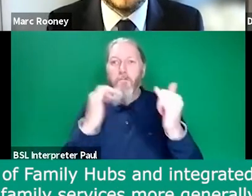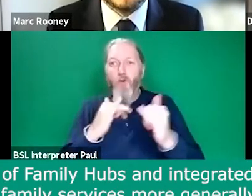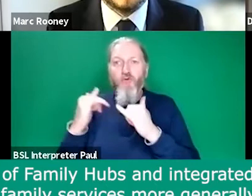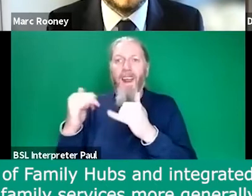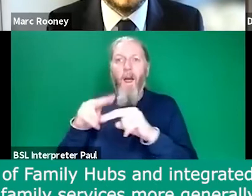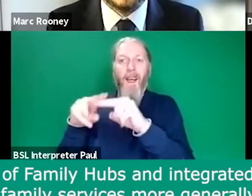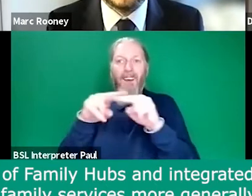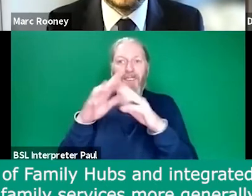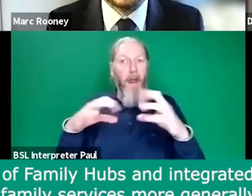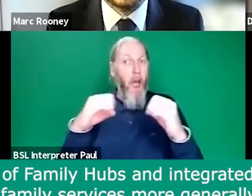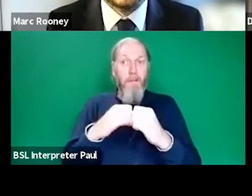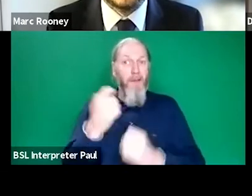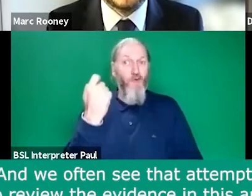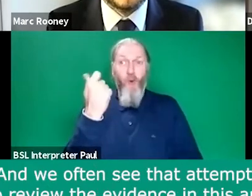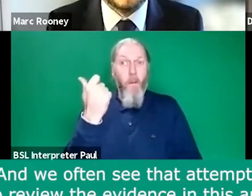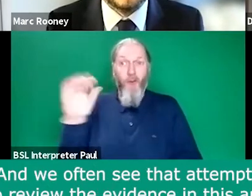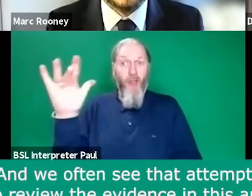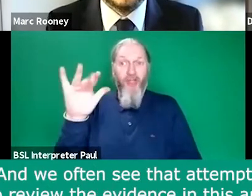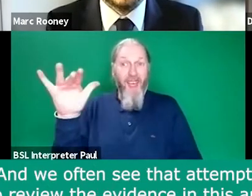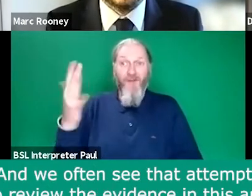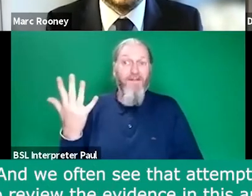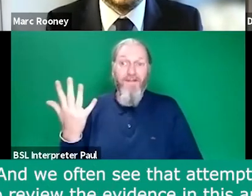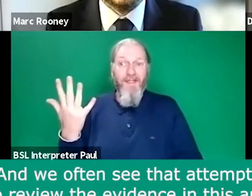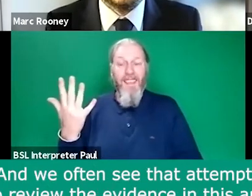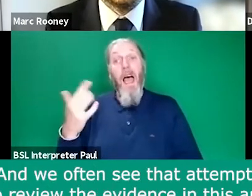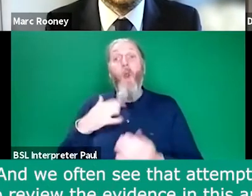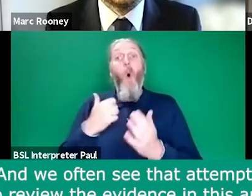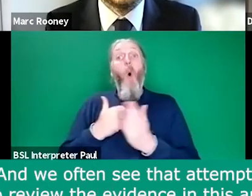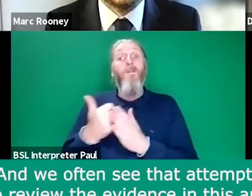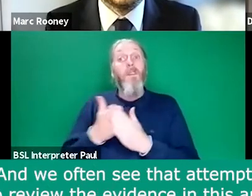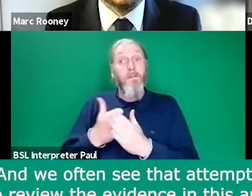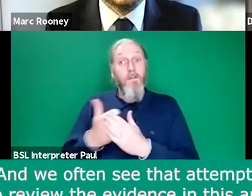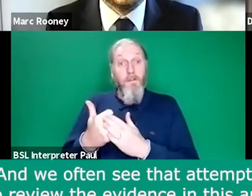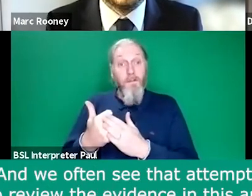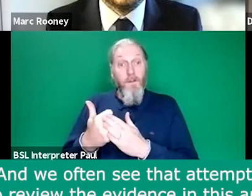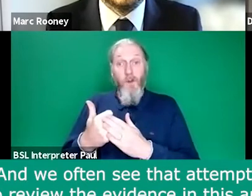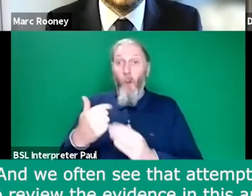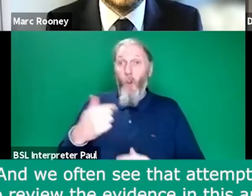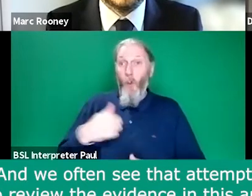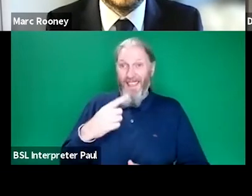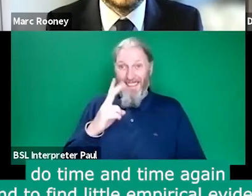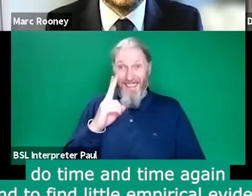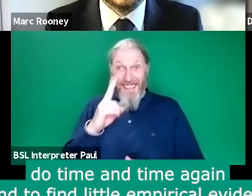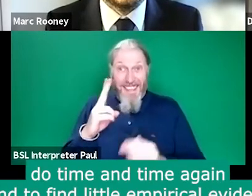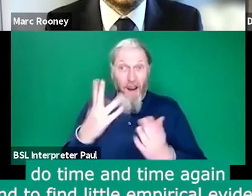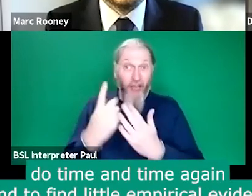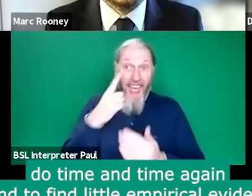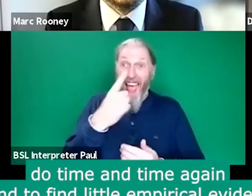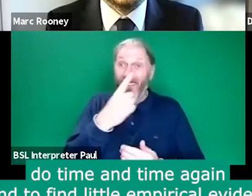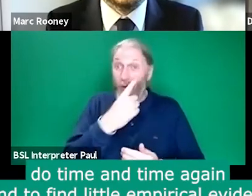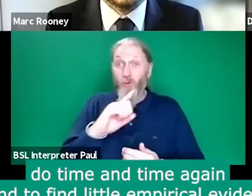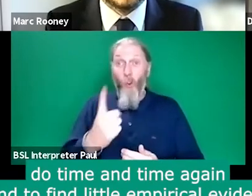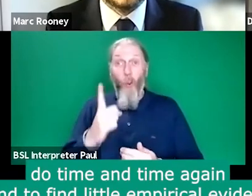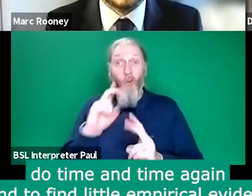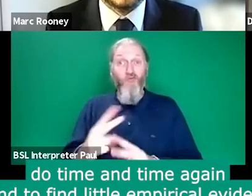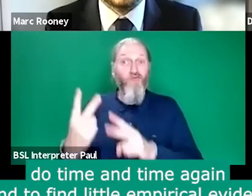family services more generally. And we often see that attempts to review the evidence in this area do time and time again